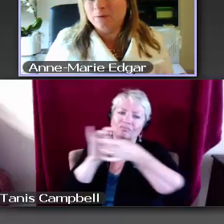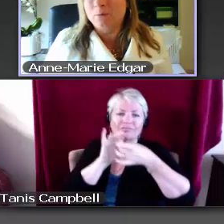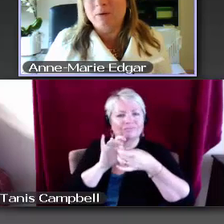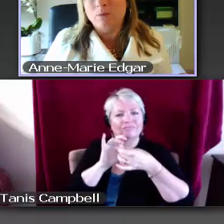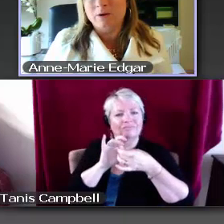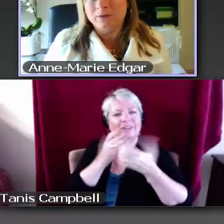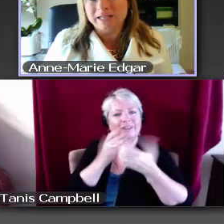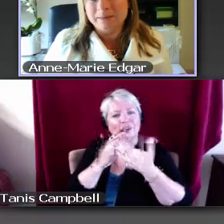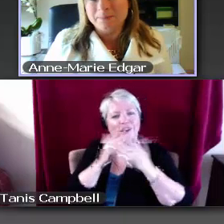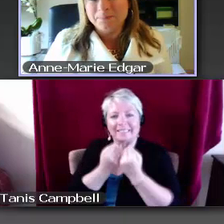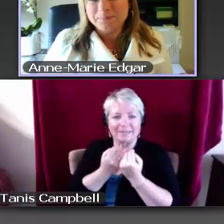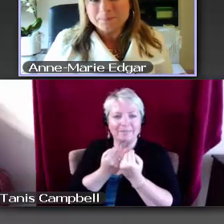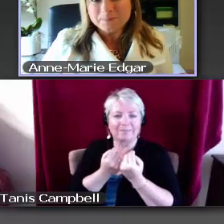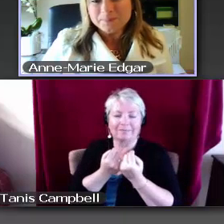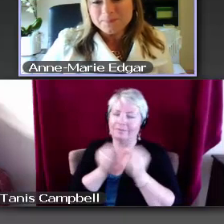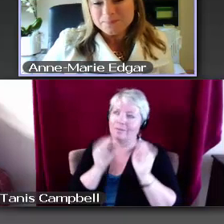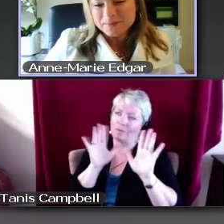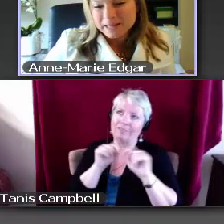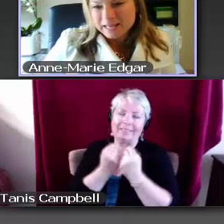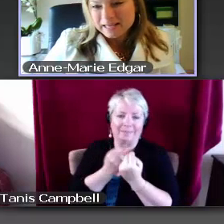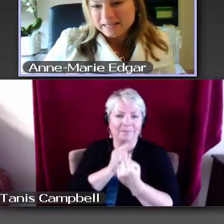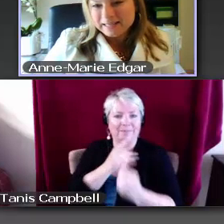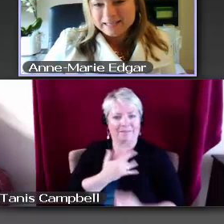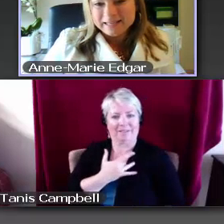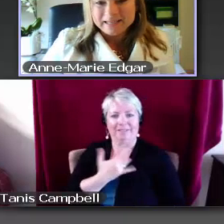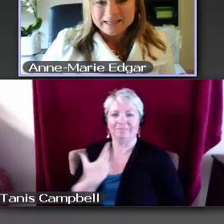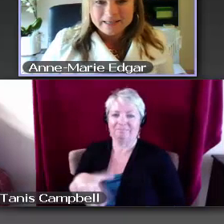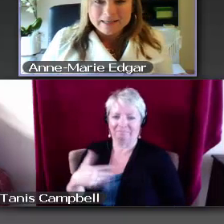team. We have a wonderful team.